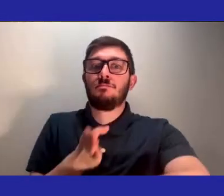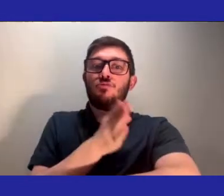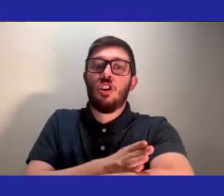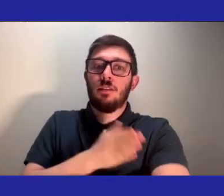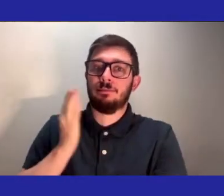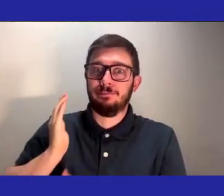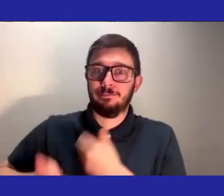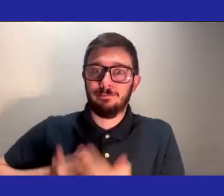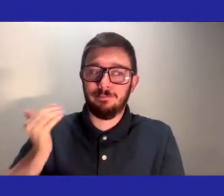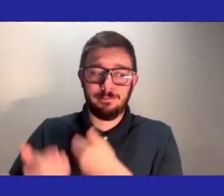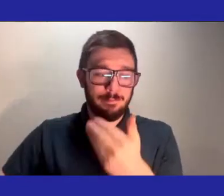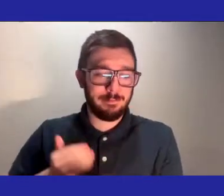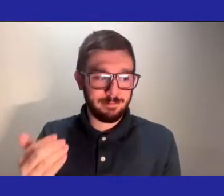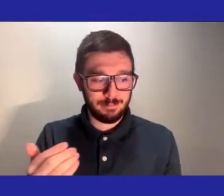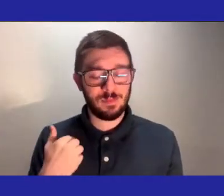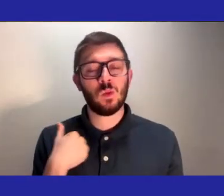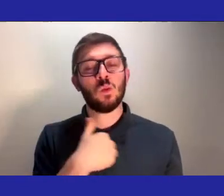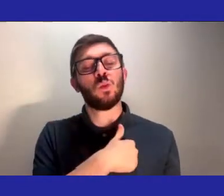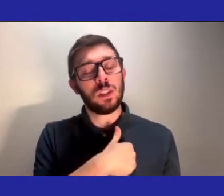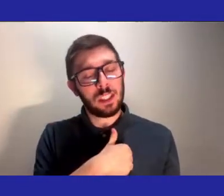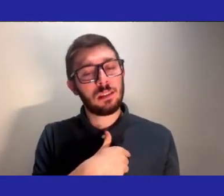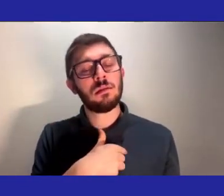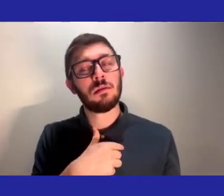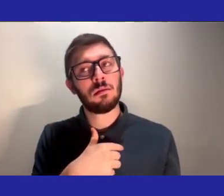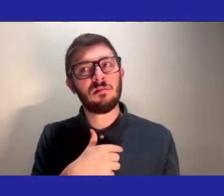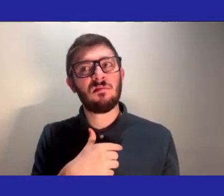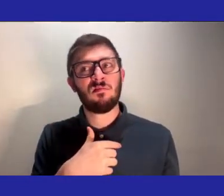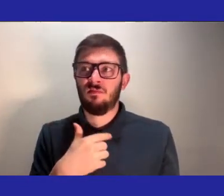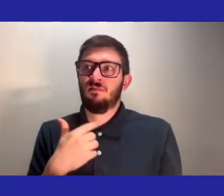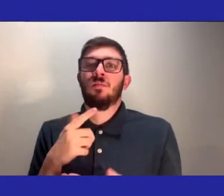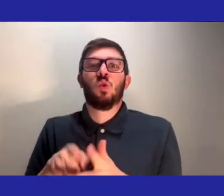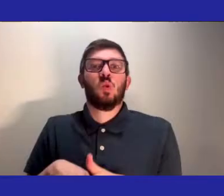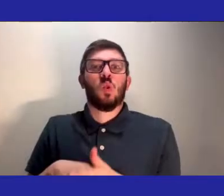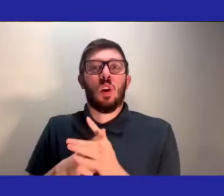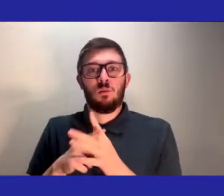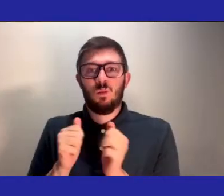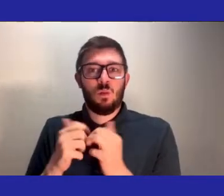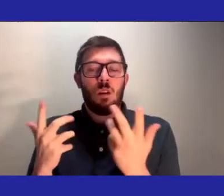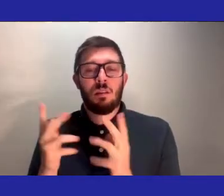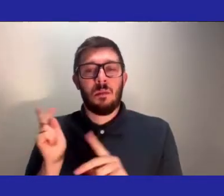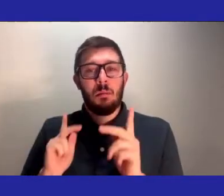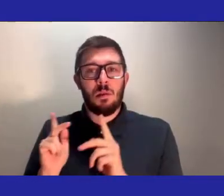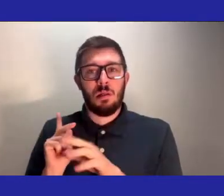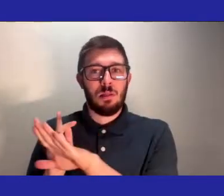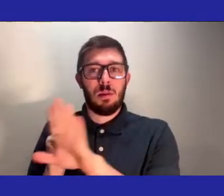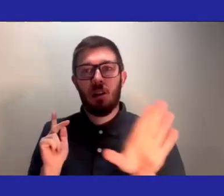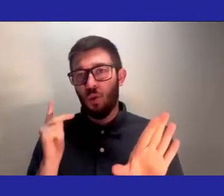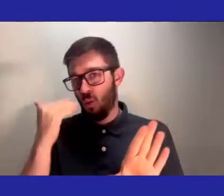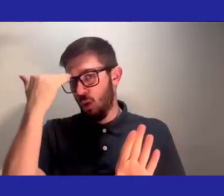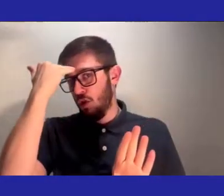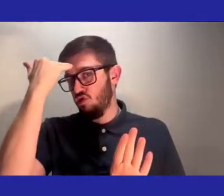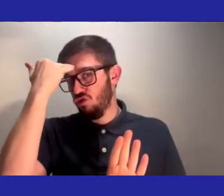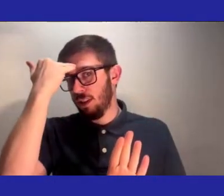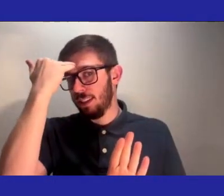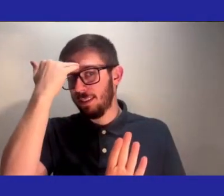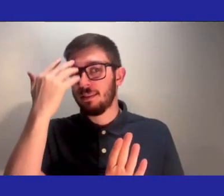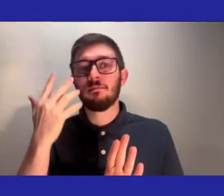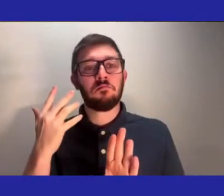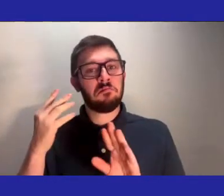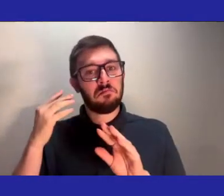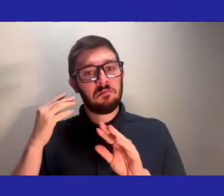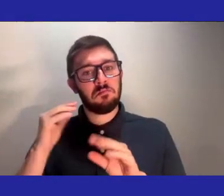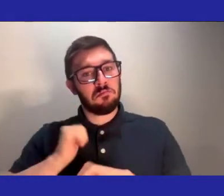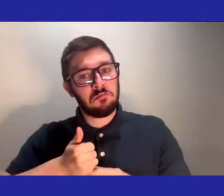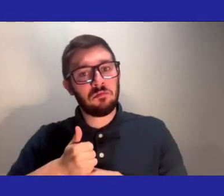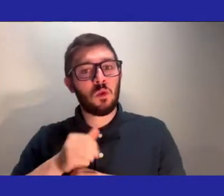with actually just understanding people's awareness, and putting a new website in place to remind people. You